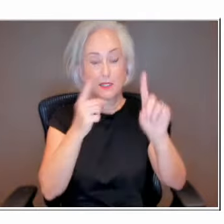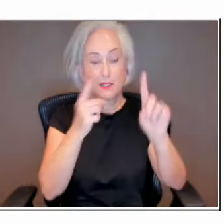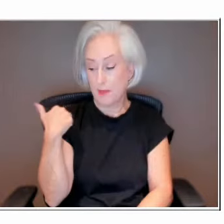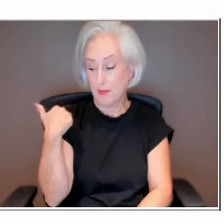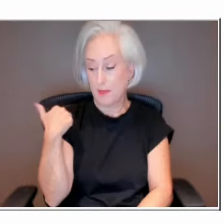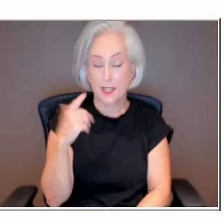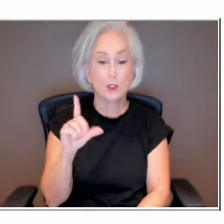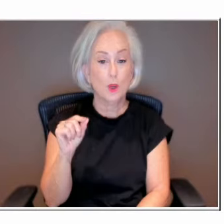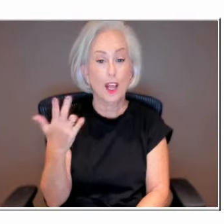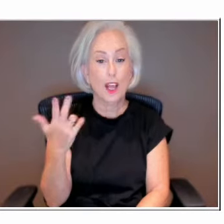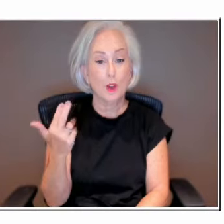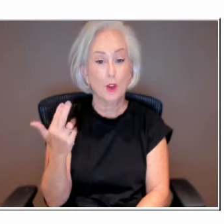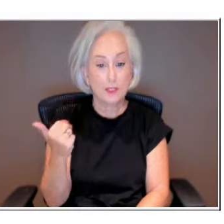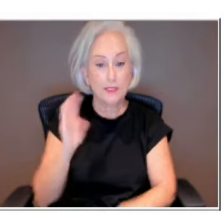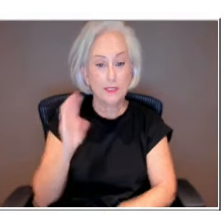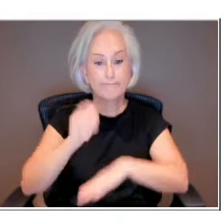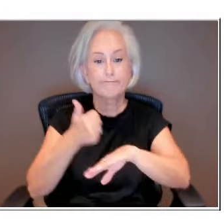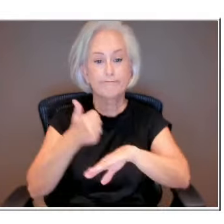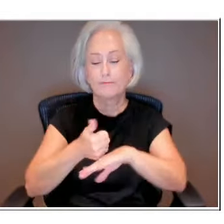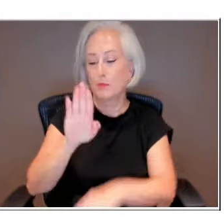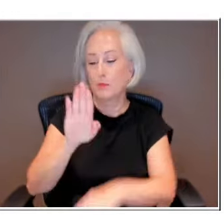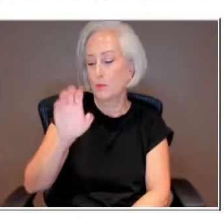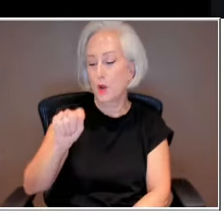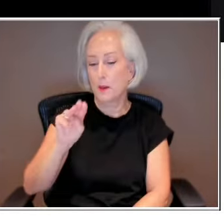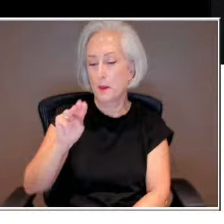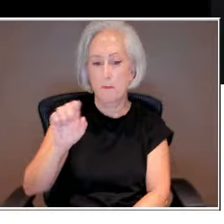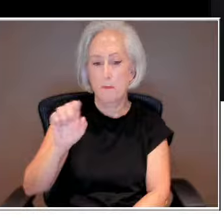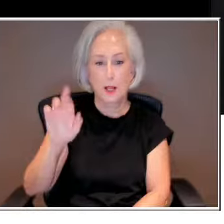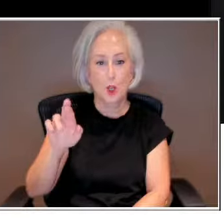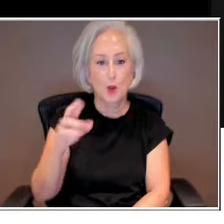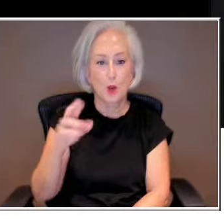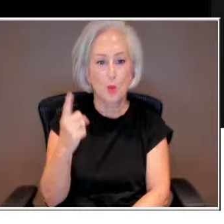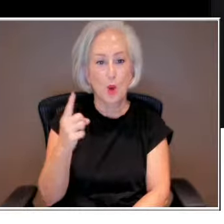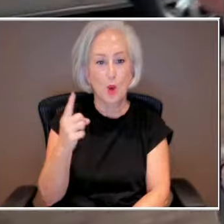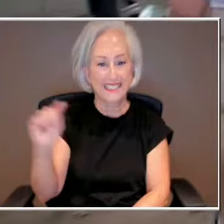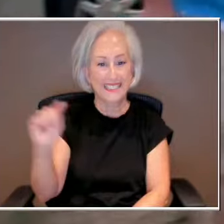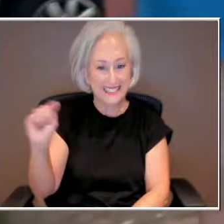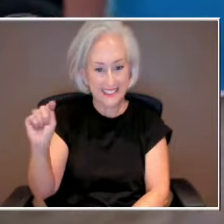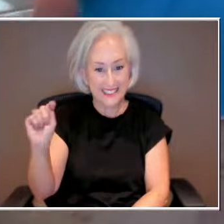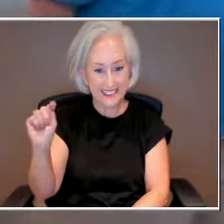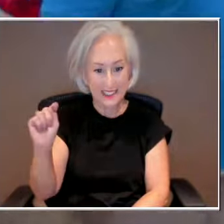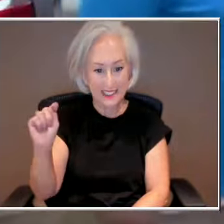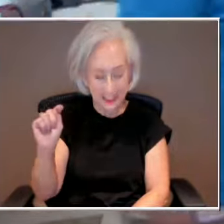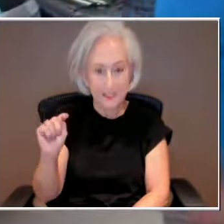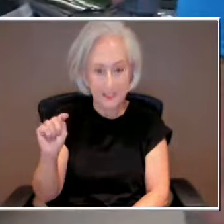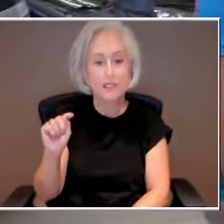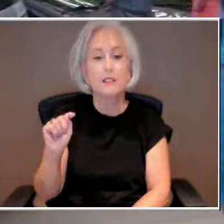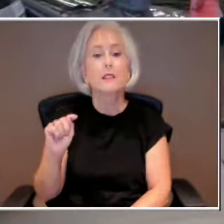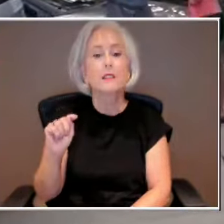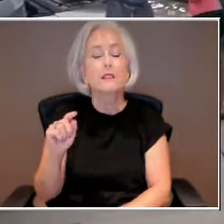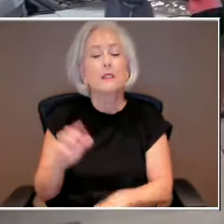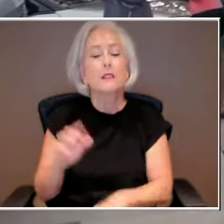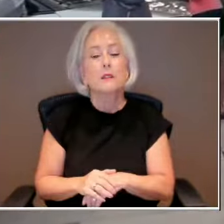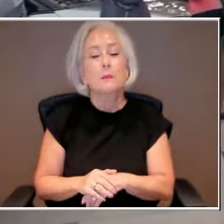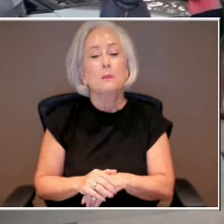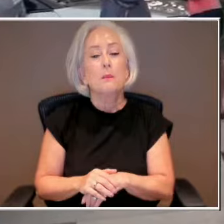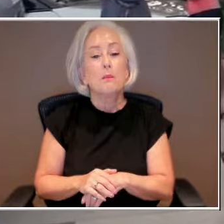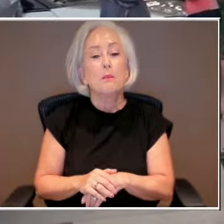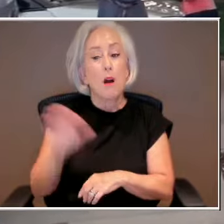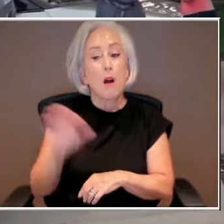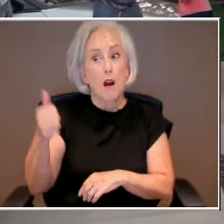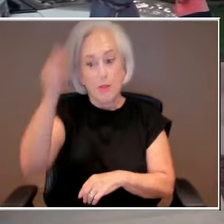Bret Miller 1T Foundation to raise awareness for male breast cancer and to help other men who might be facing the